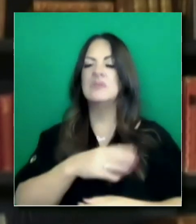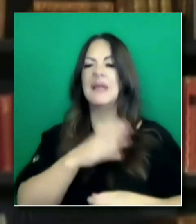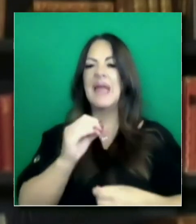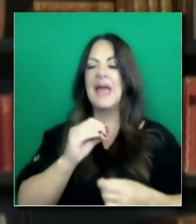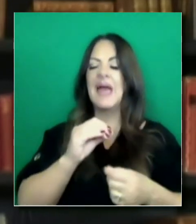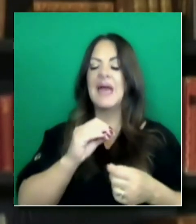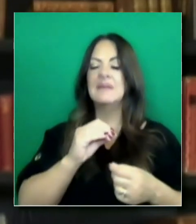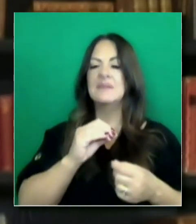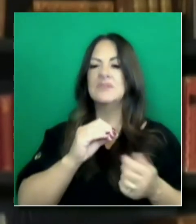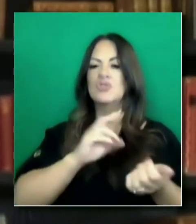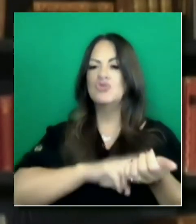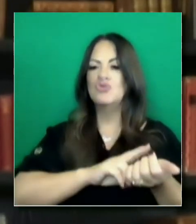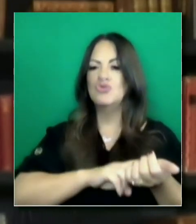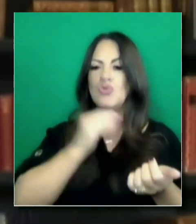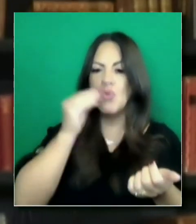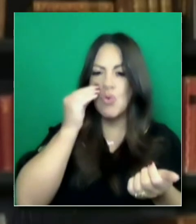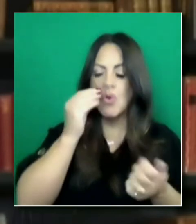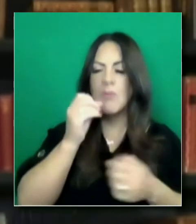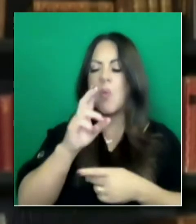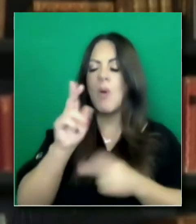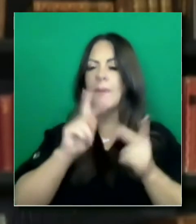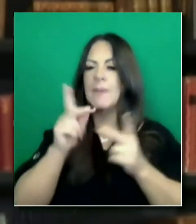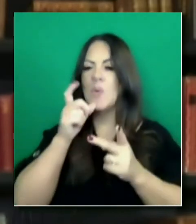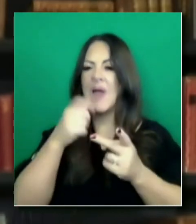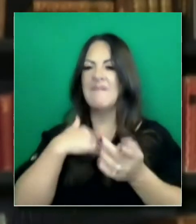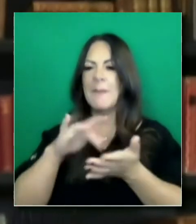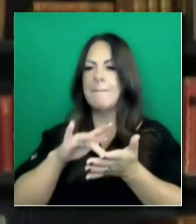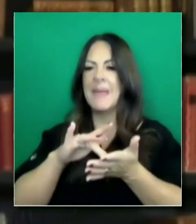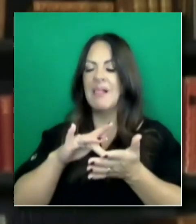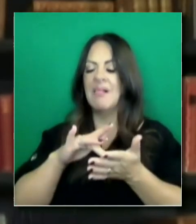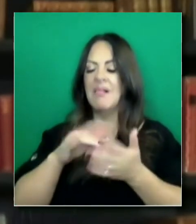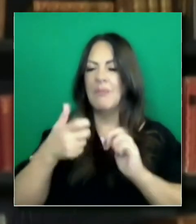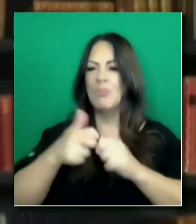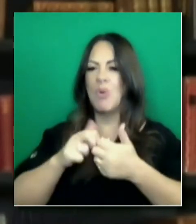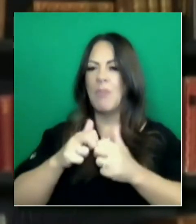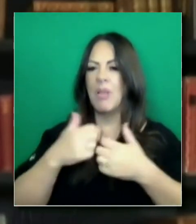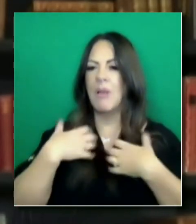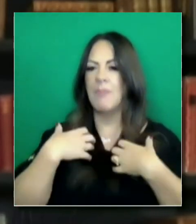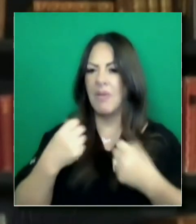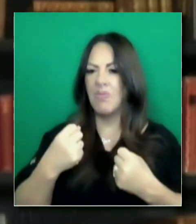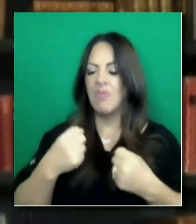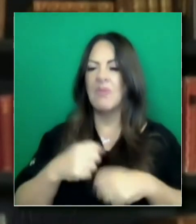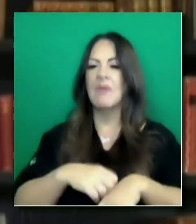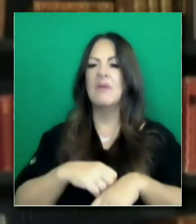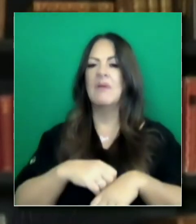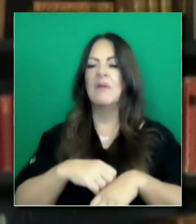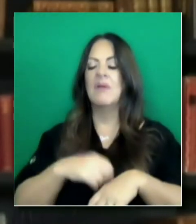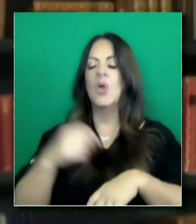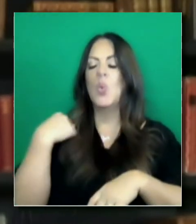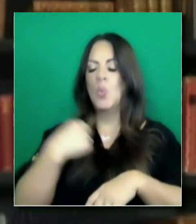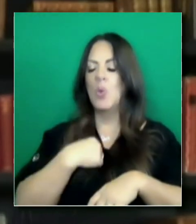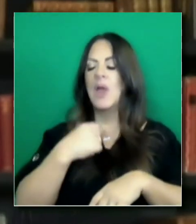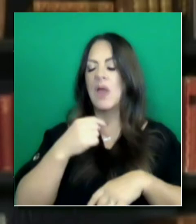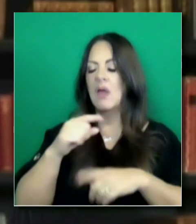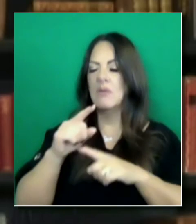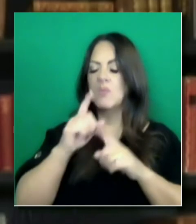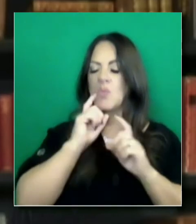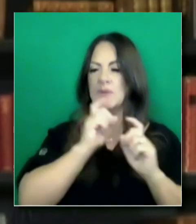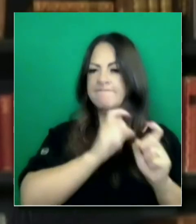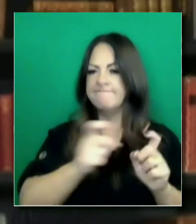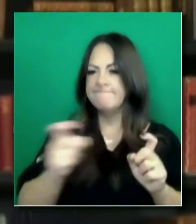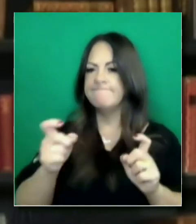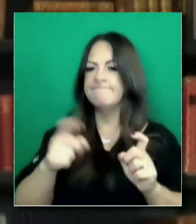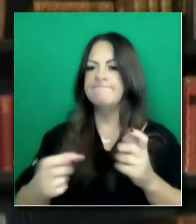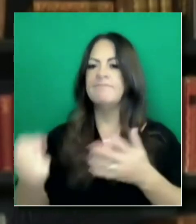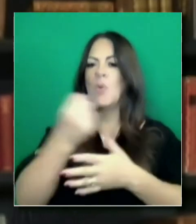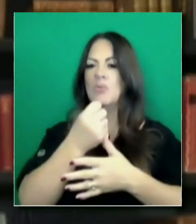those that are particularly medically vulnerable that are in these settings that we will look as well to prioritize